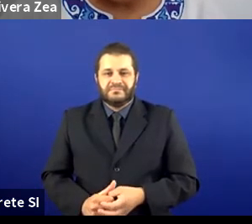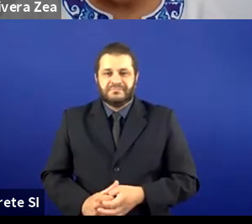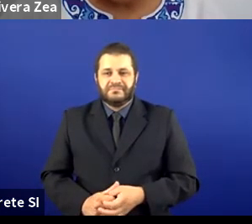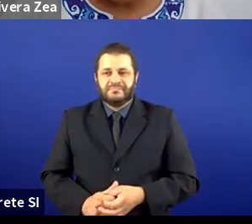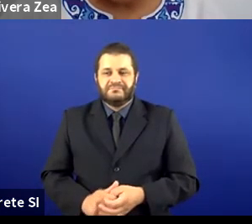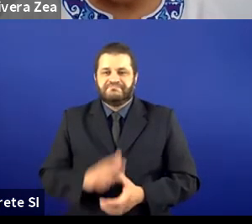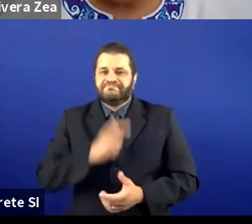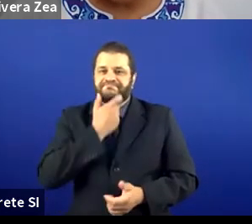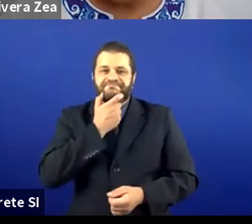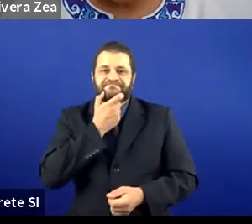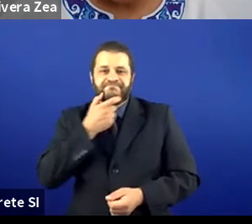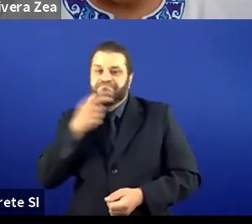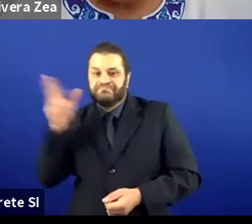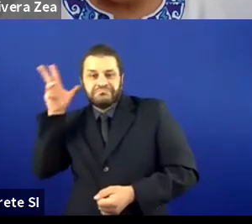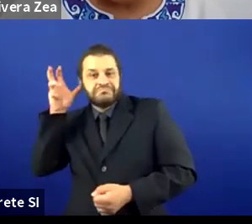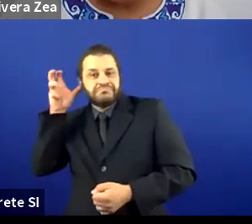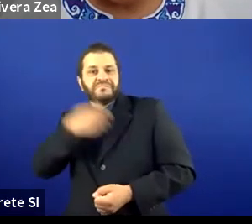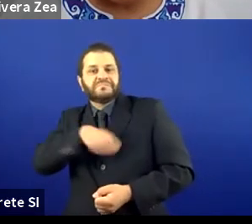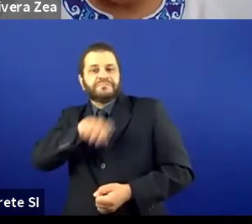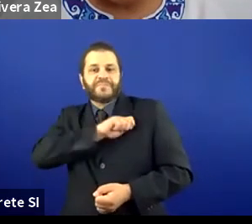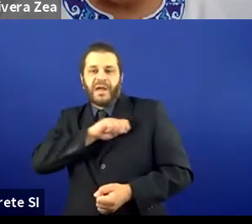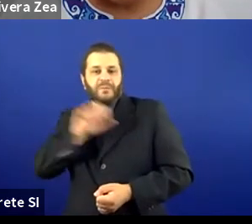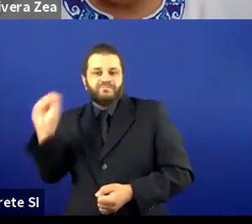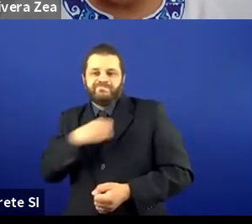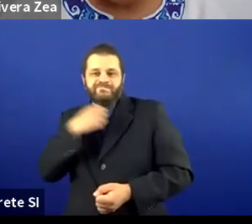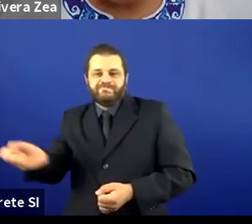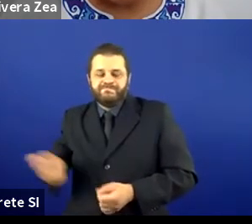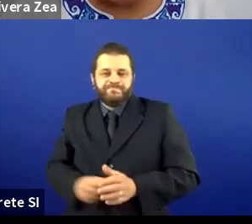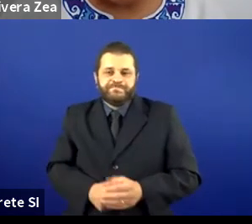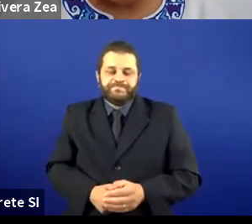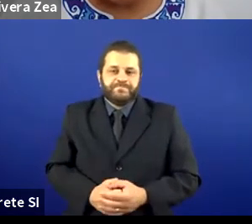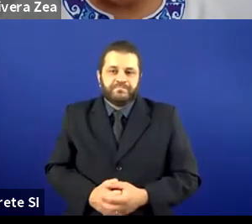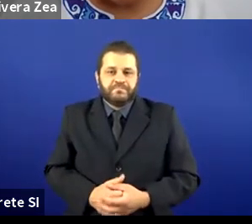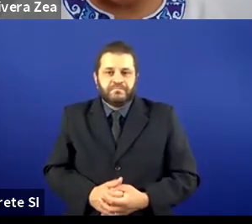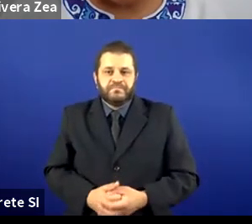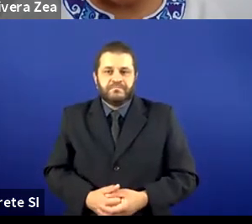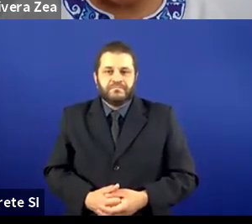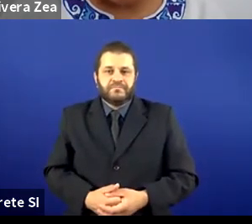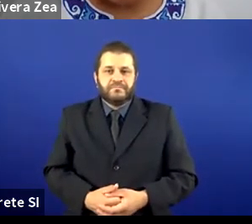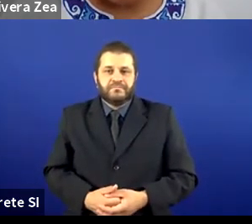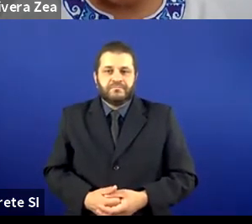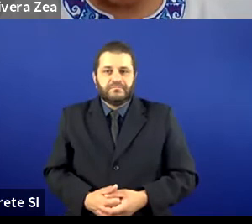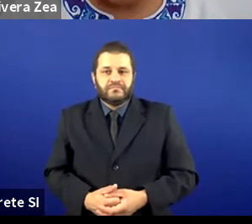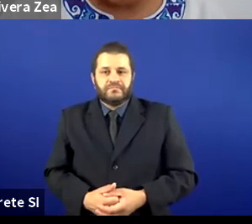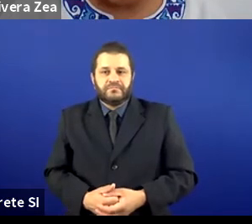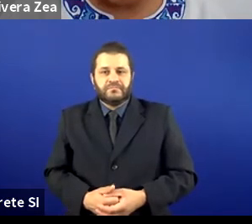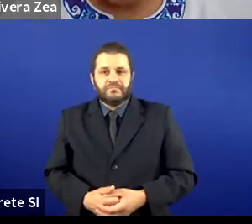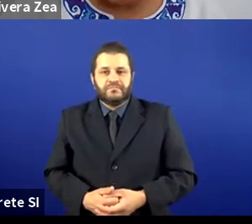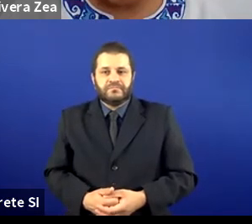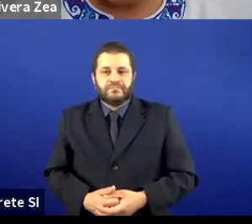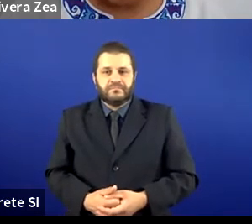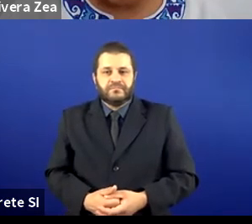show up, even within our own movements, and intentionally redistribute power within them so that our agendas are